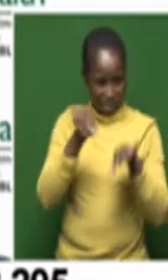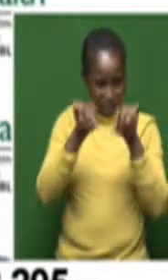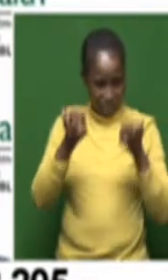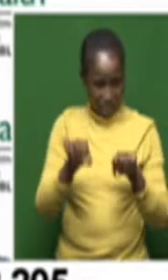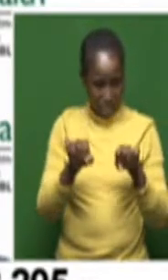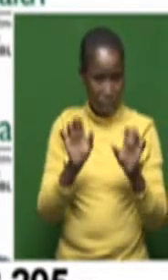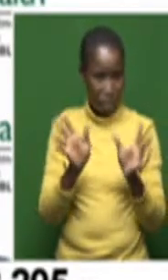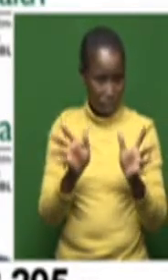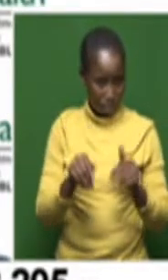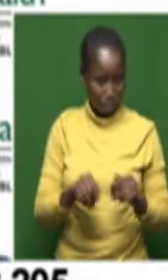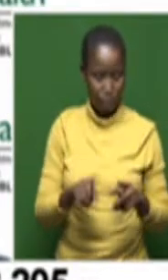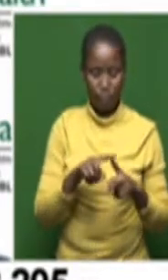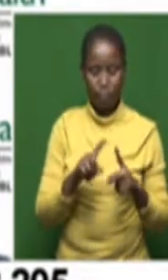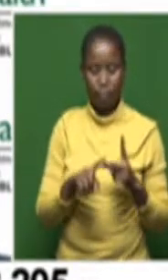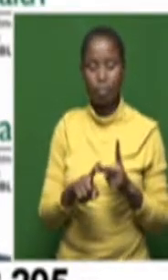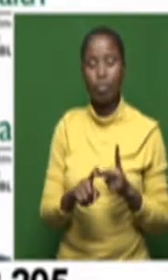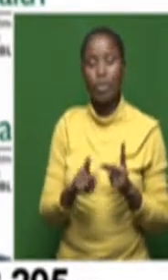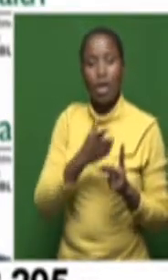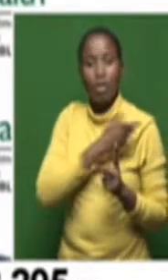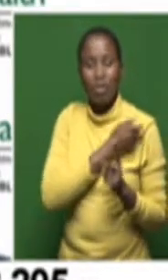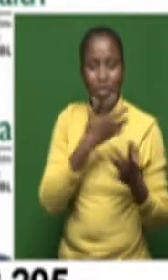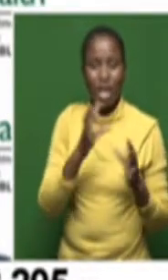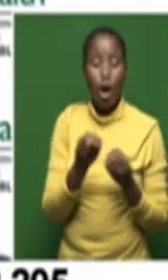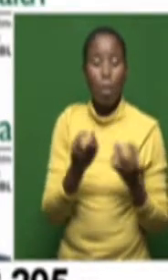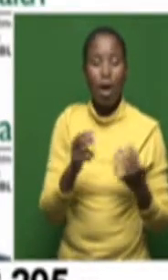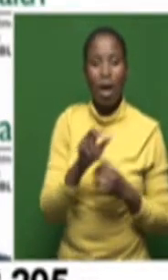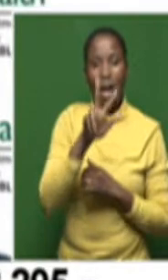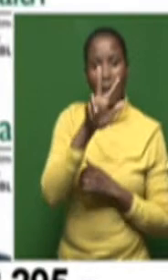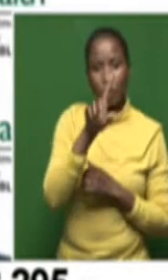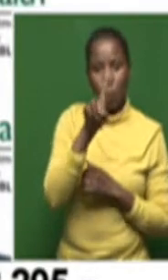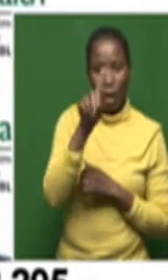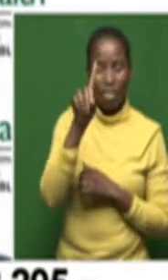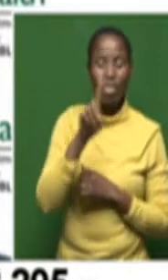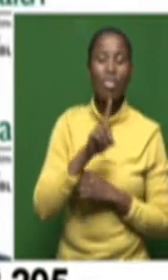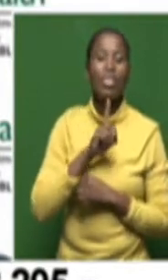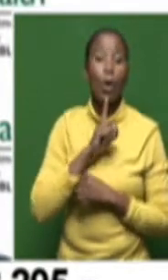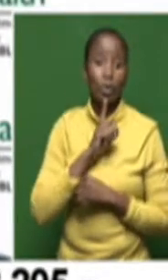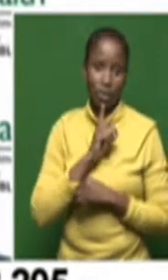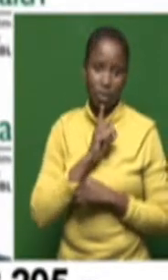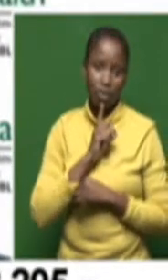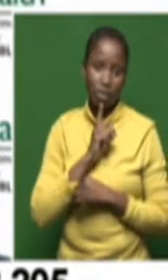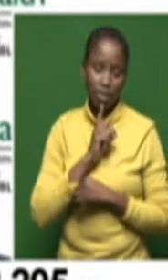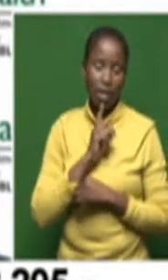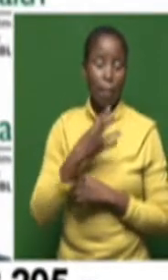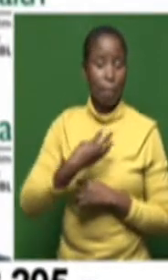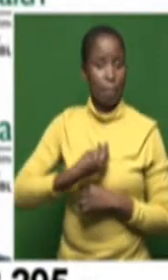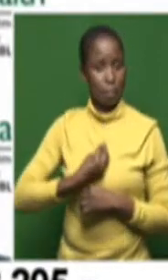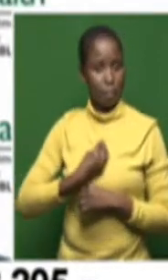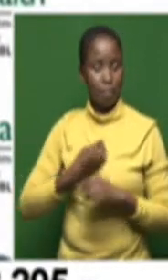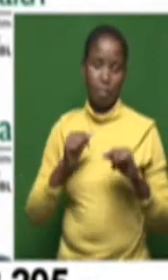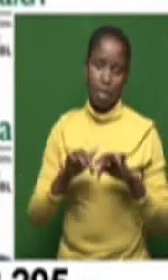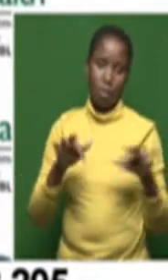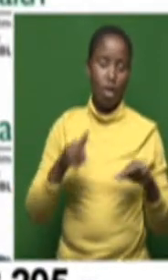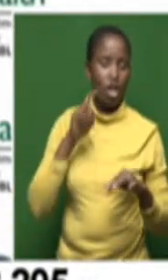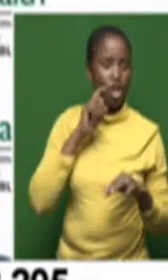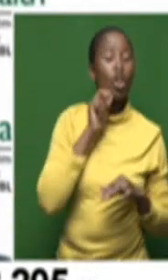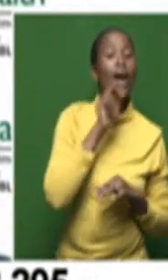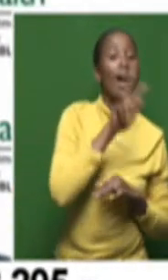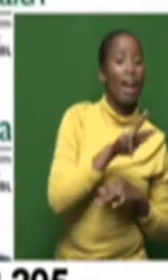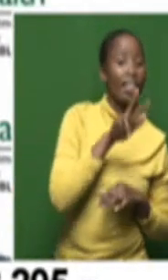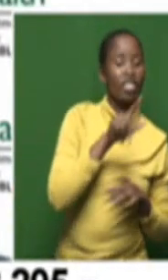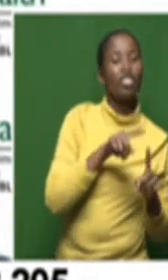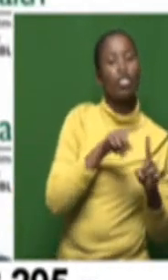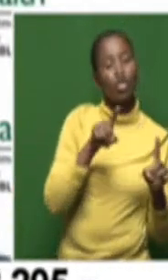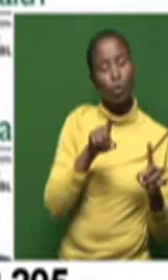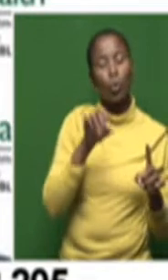we also vaccinated 81,000 of the young people of the 18 to 34. Not the total